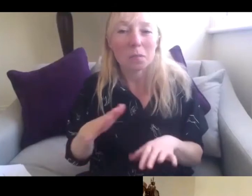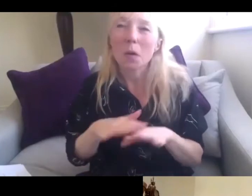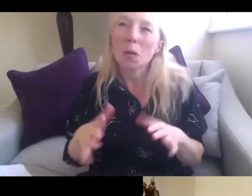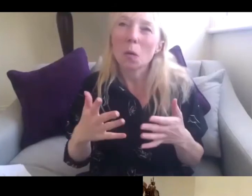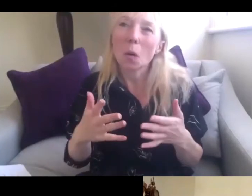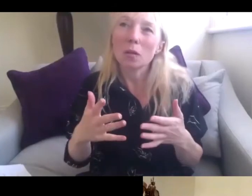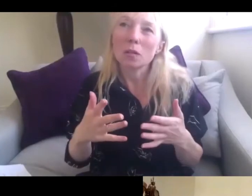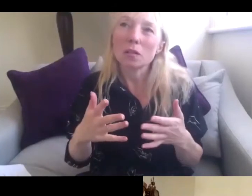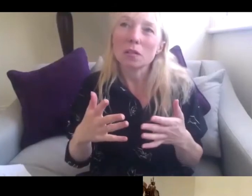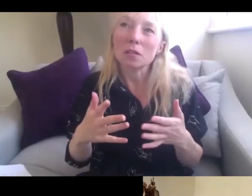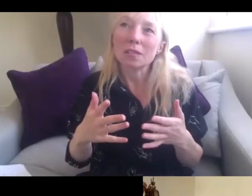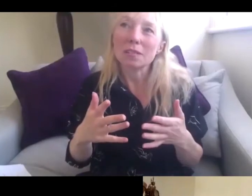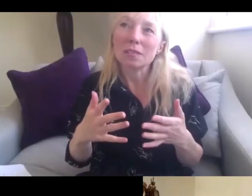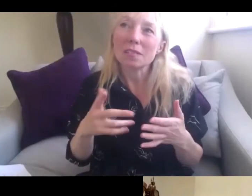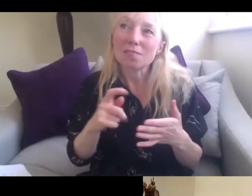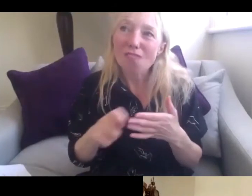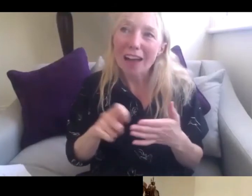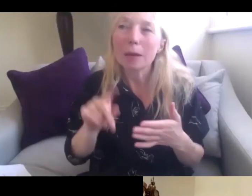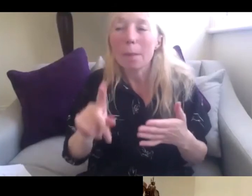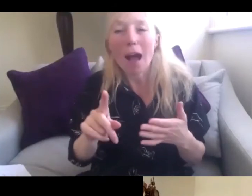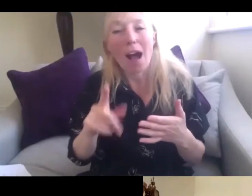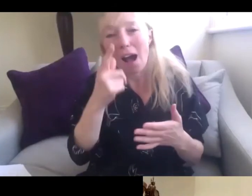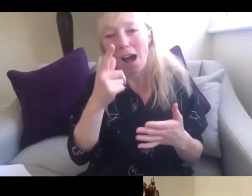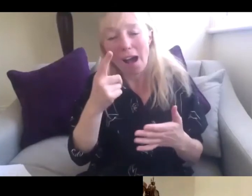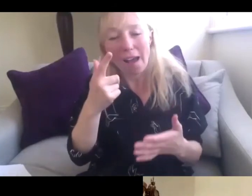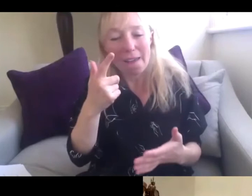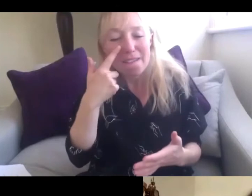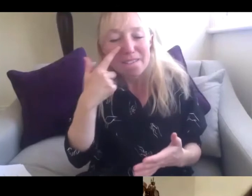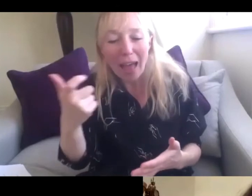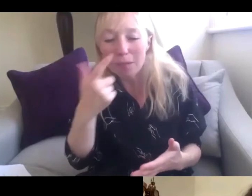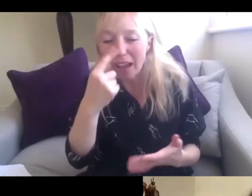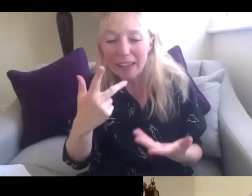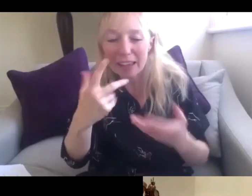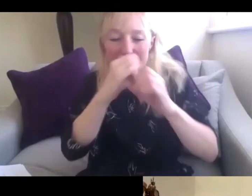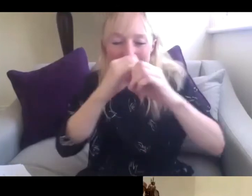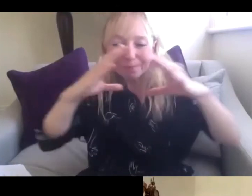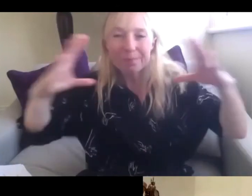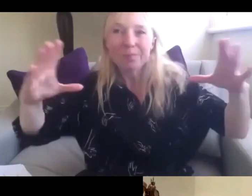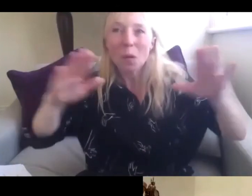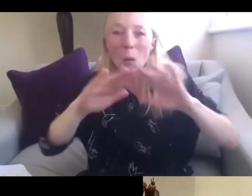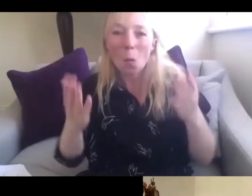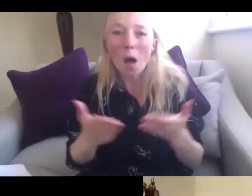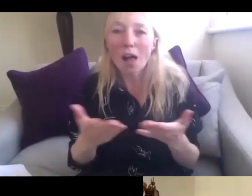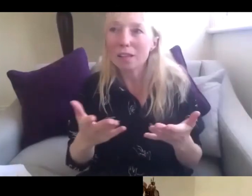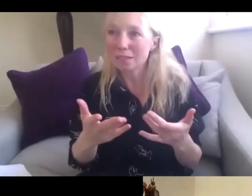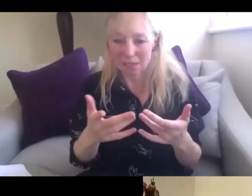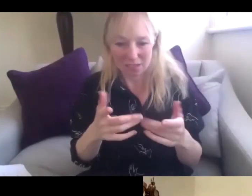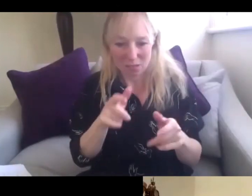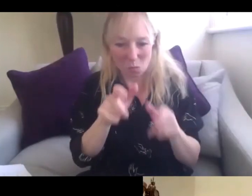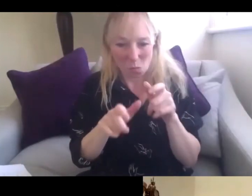some point that I could create worlds, like conjure up worlds out of nowhere by just putting words after one